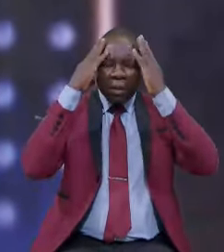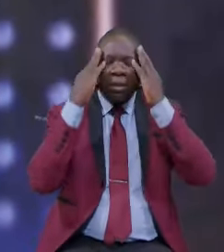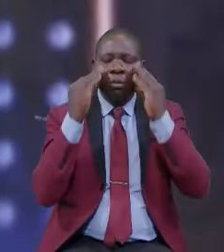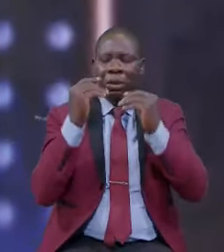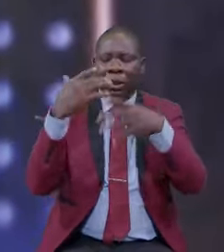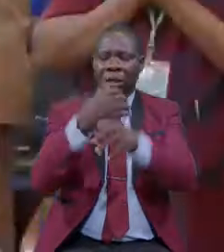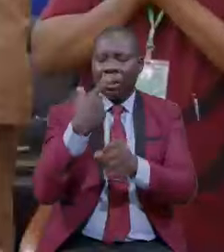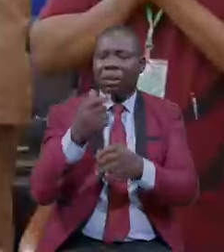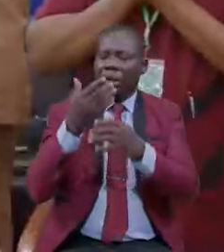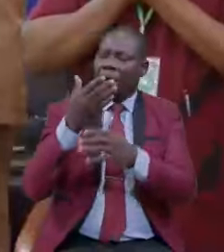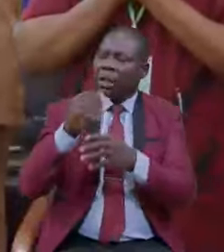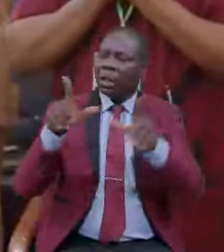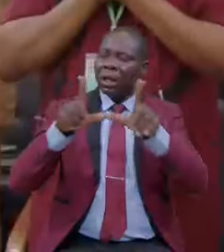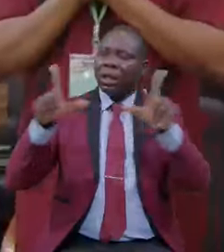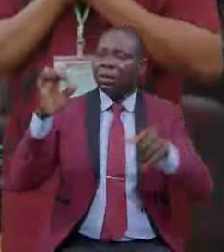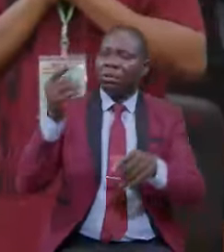the mouth of everyone.